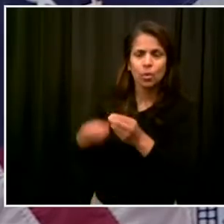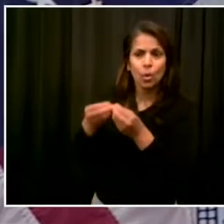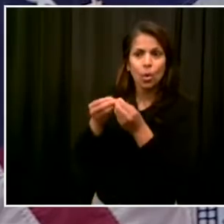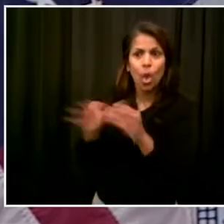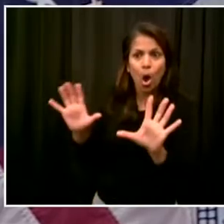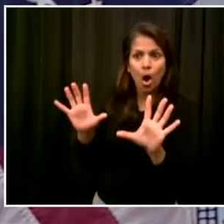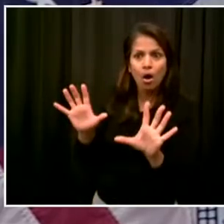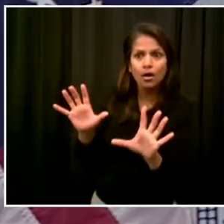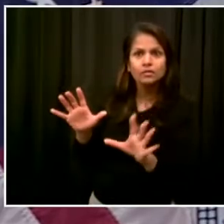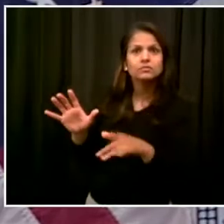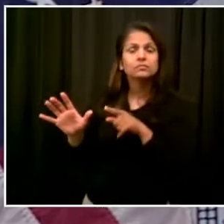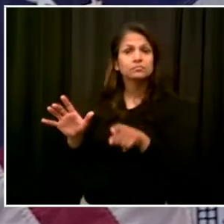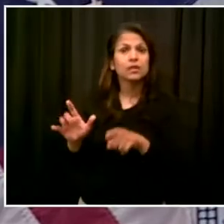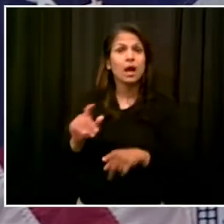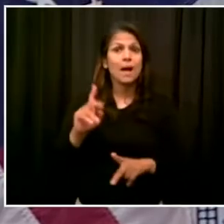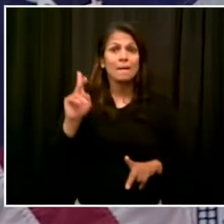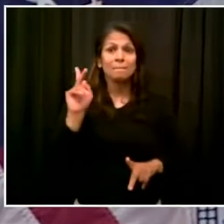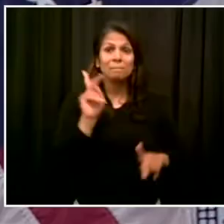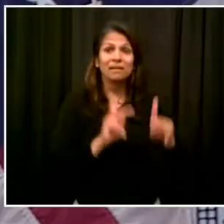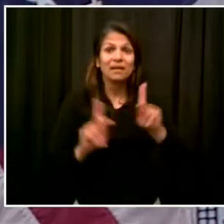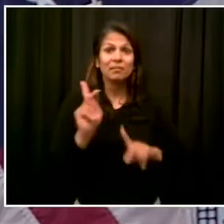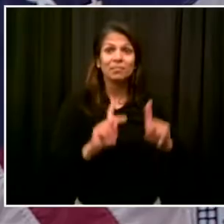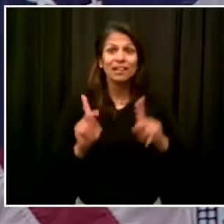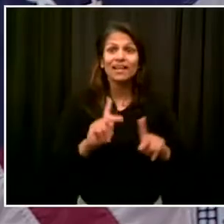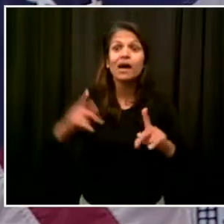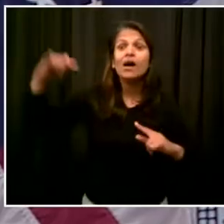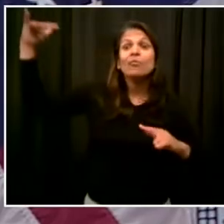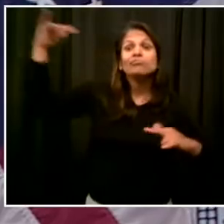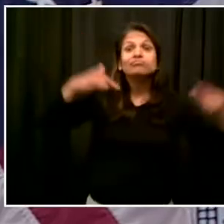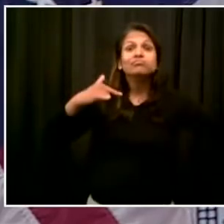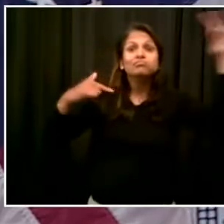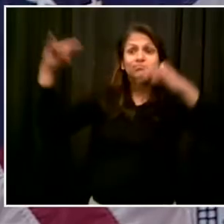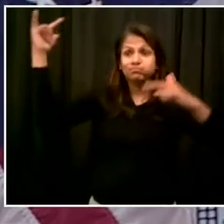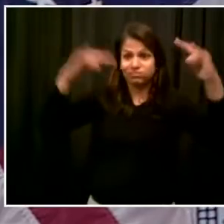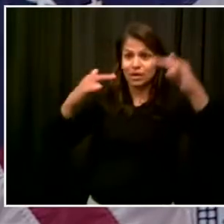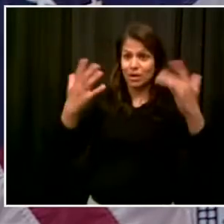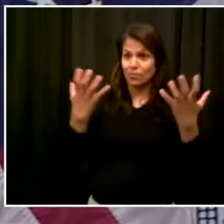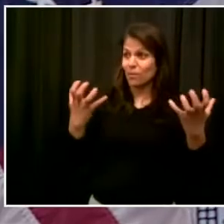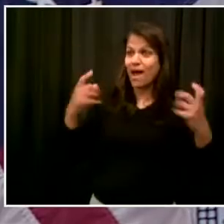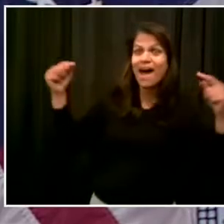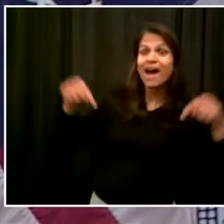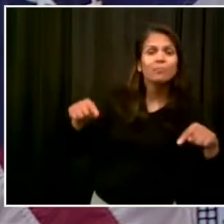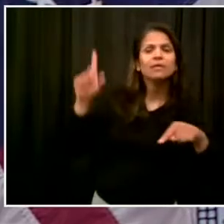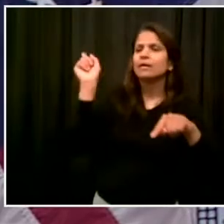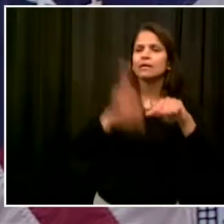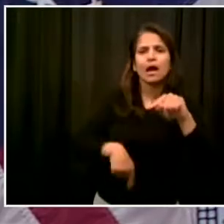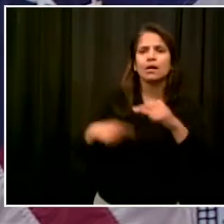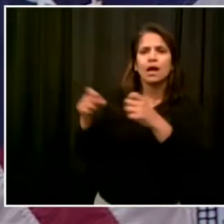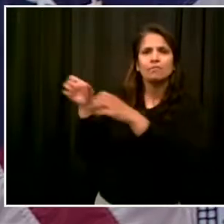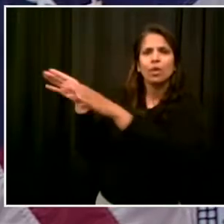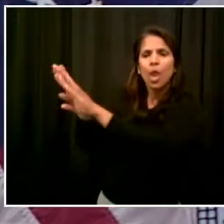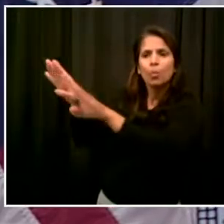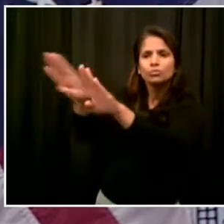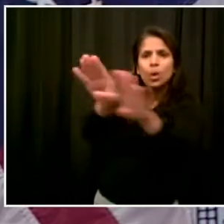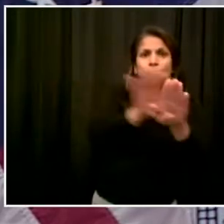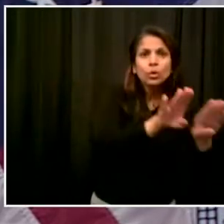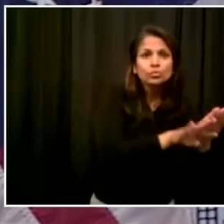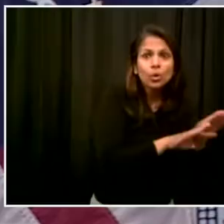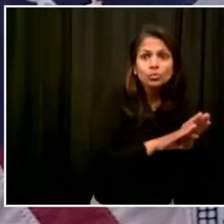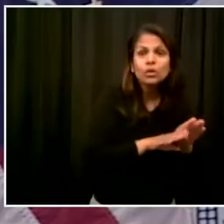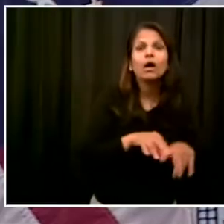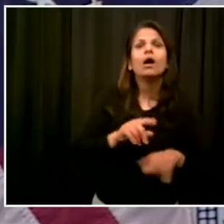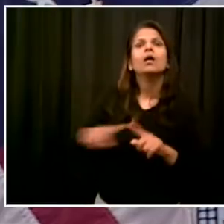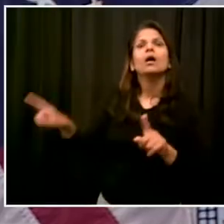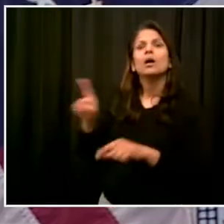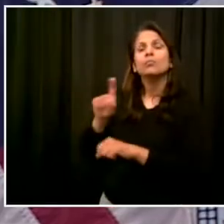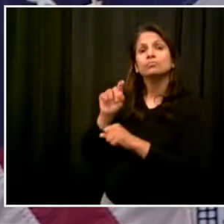industry decimated, office buildings shut down, travel, all the things that were crucial. Obviously, restaurants, thank God they're coming back